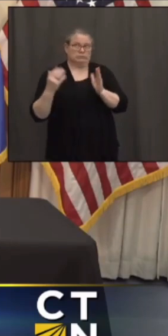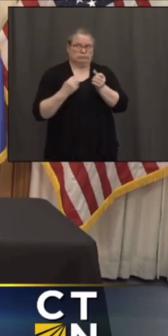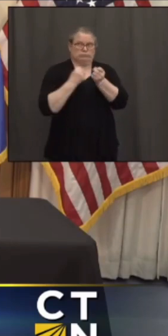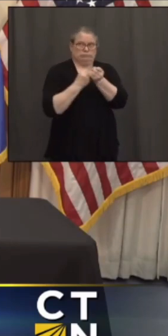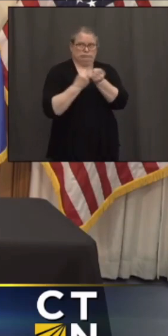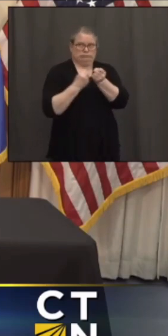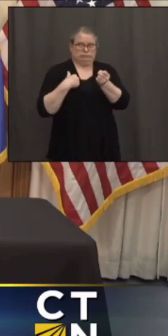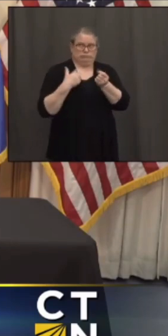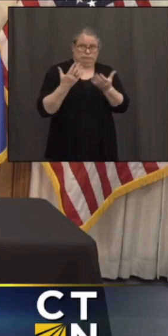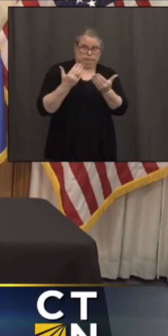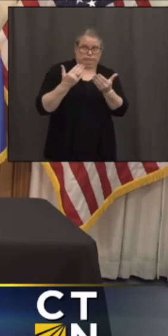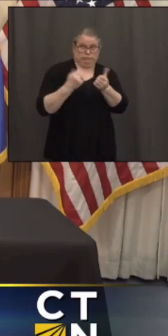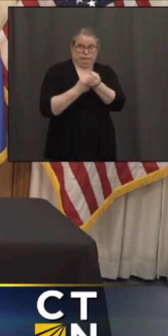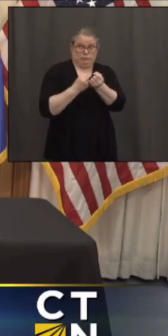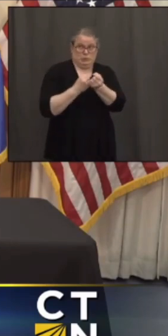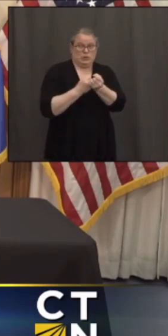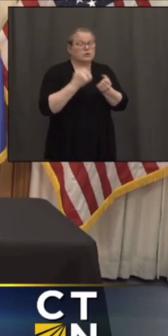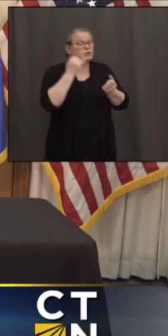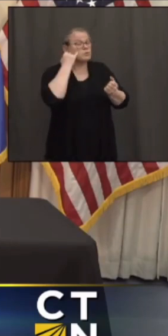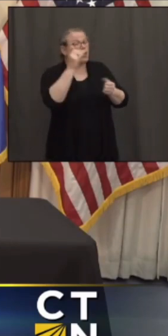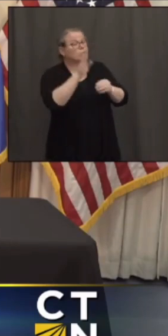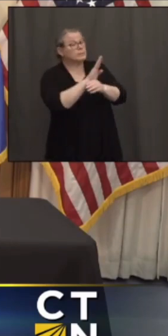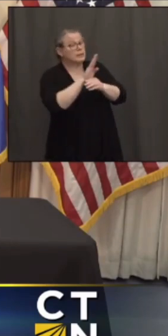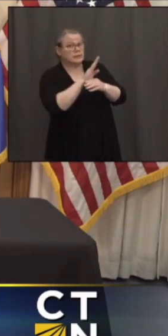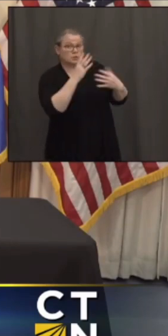have a mask requirement indoors?